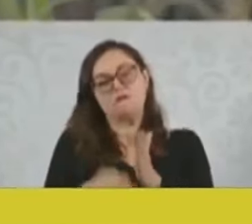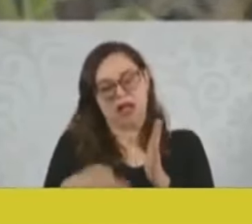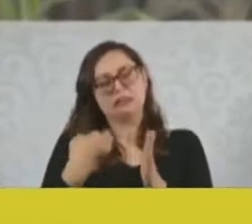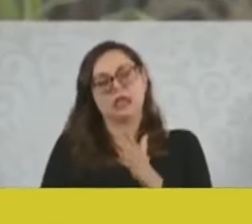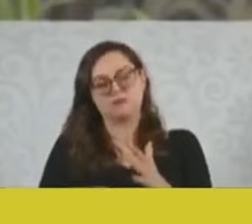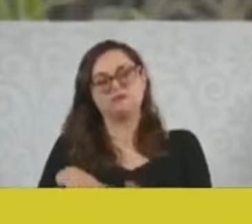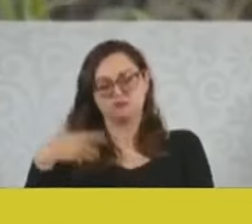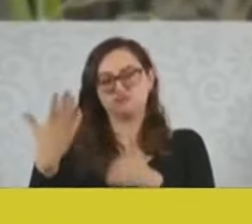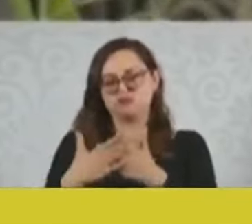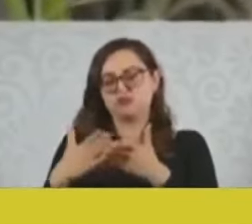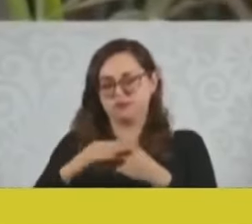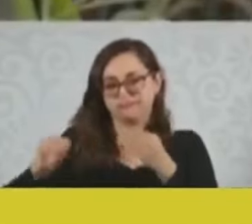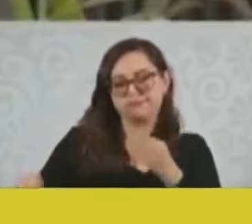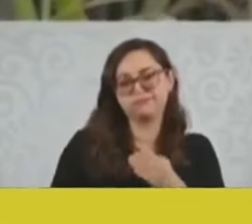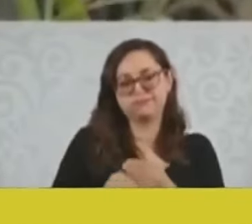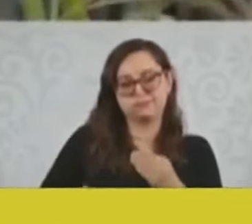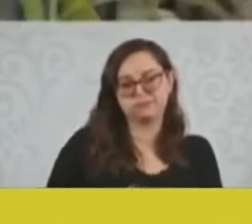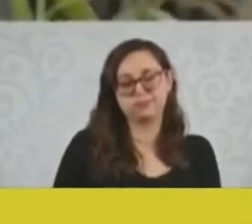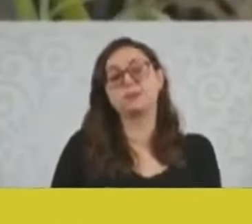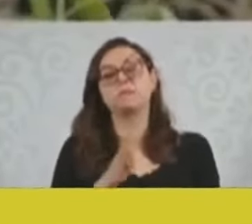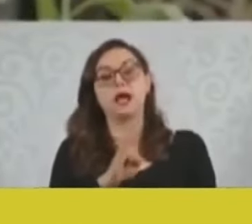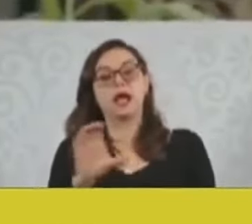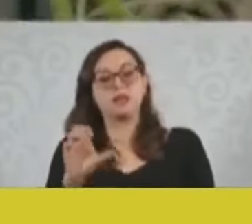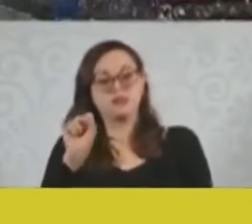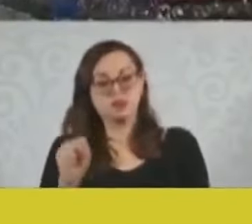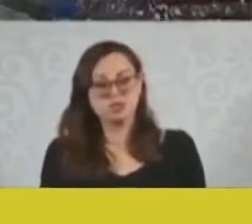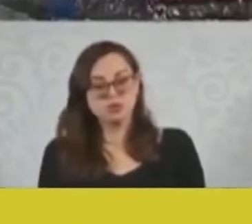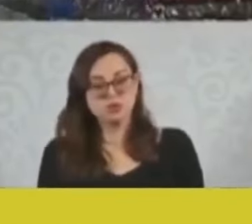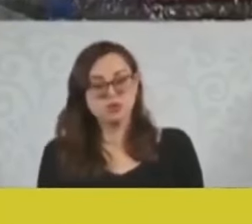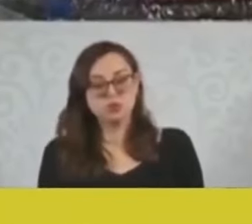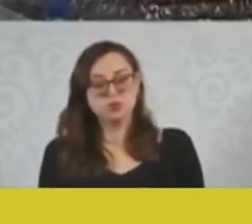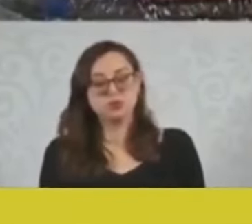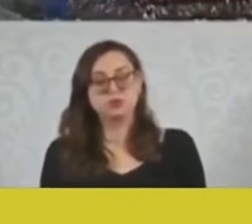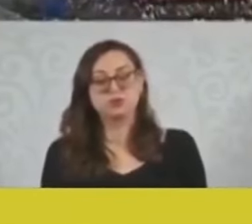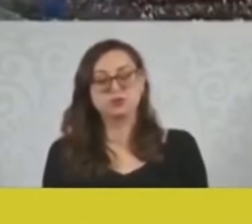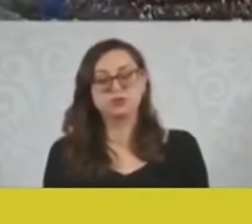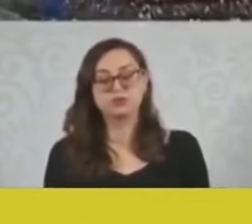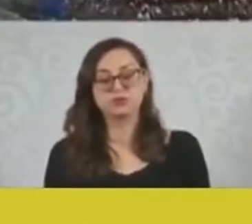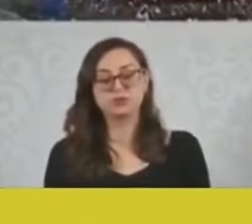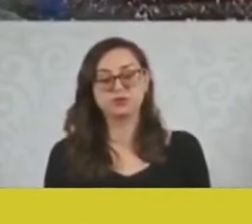We will continue to improve them.